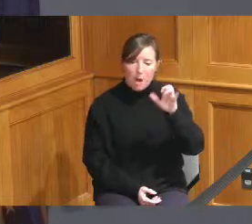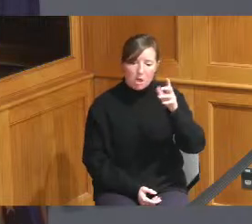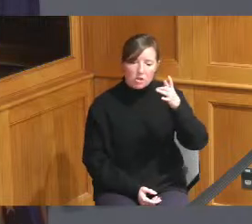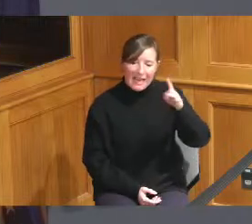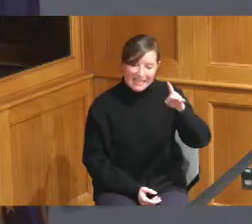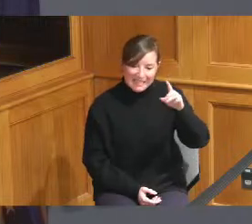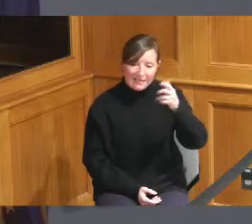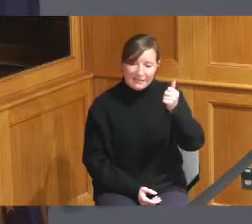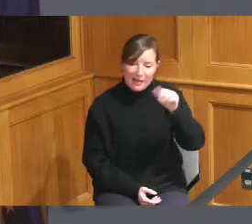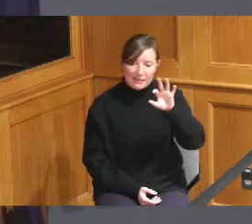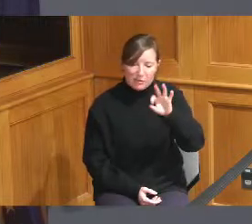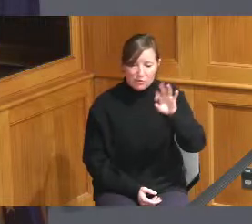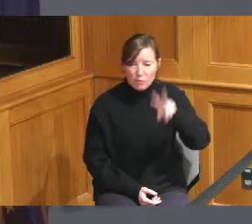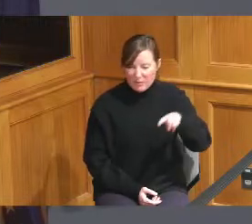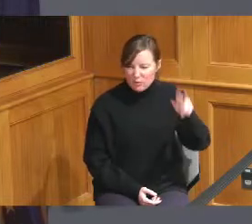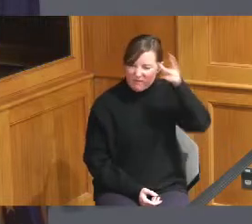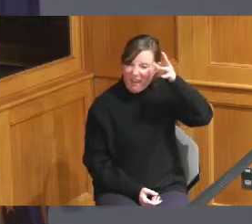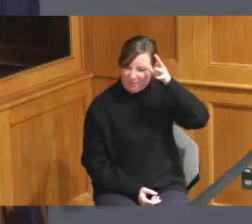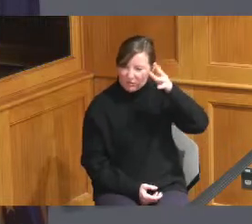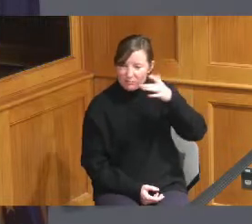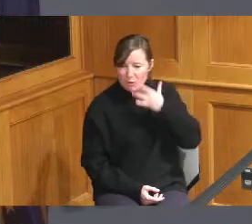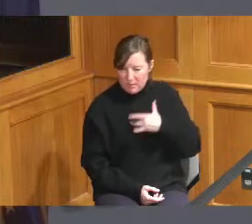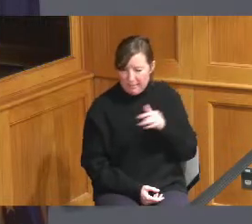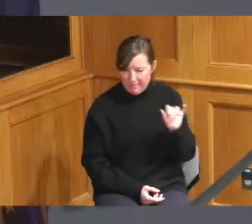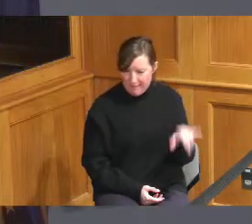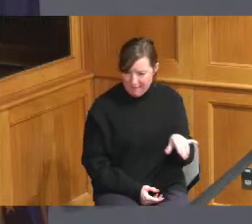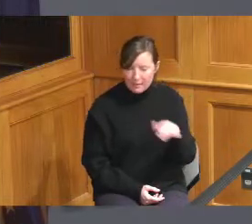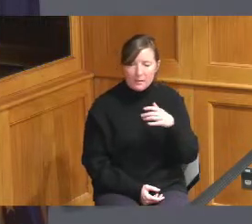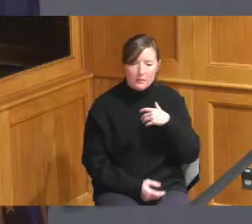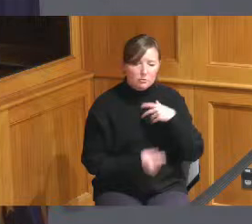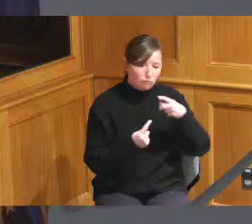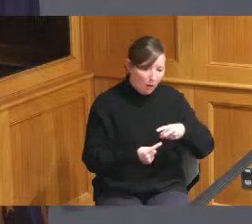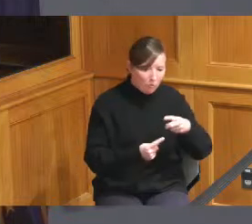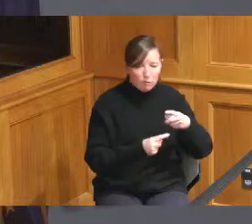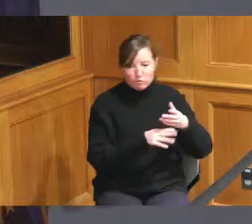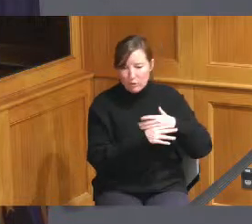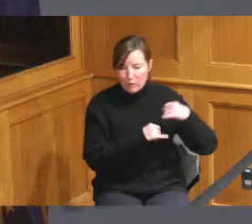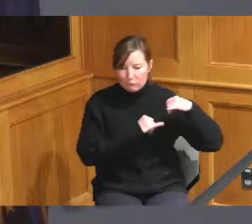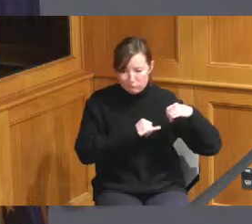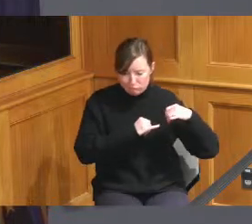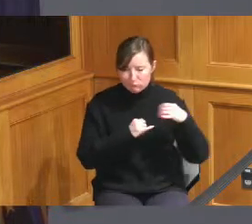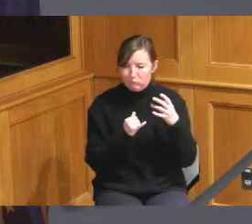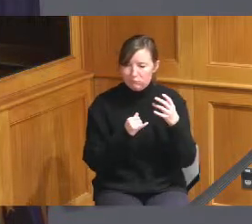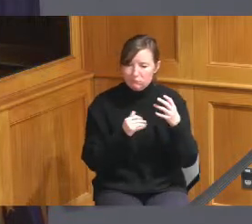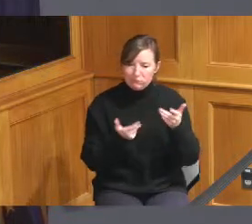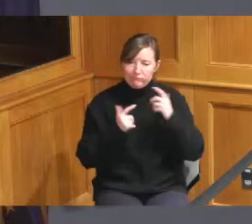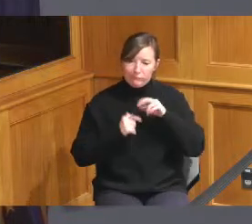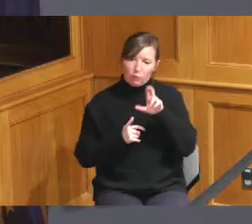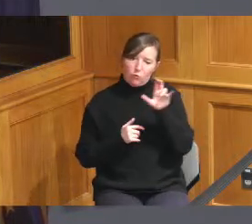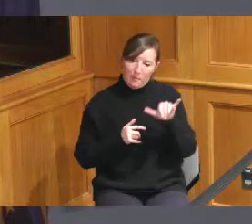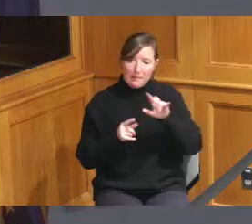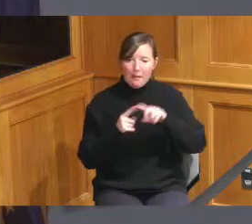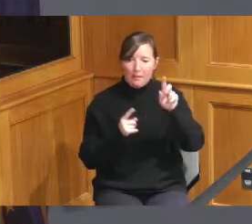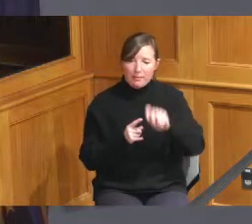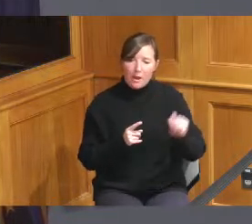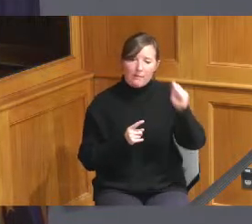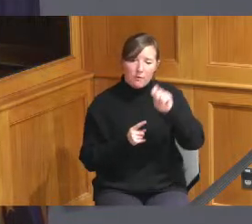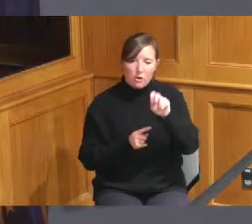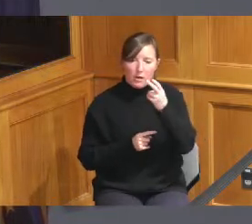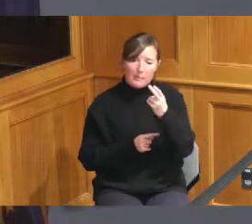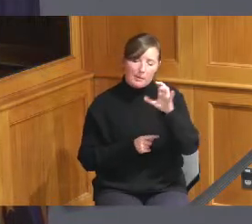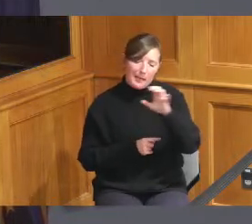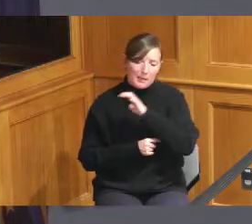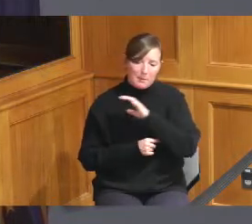and shares them with her family. Now, therefore, be it proclaimed that the Hamilton County Board